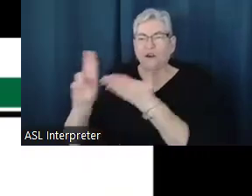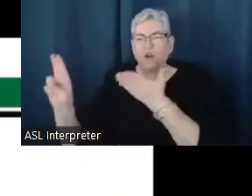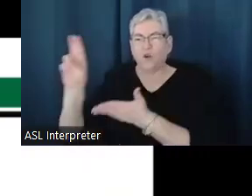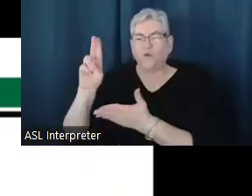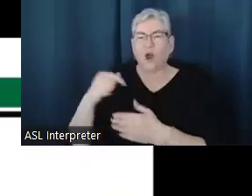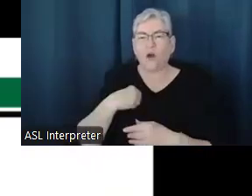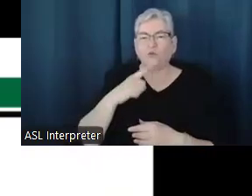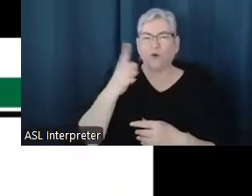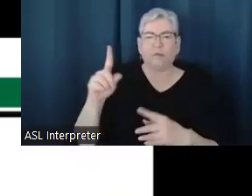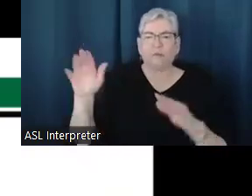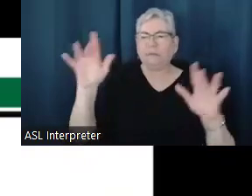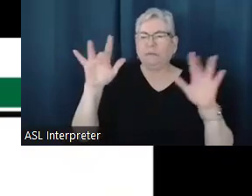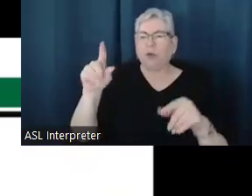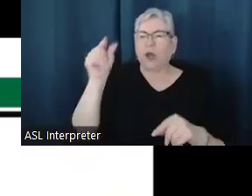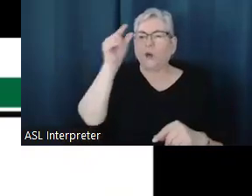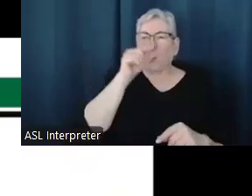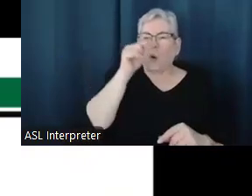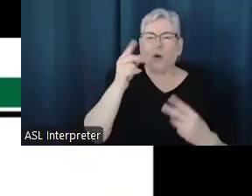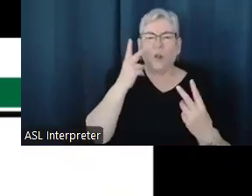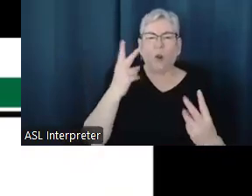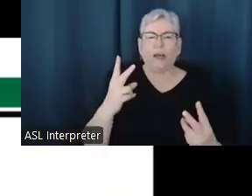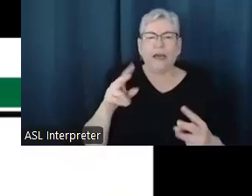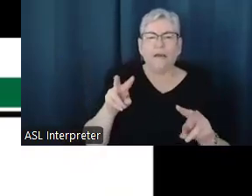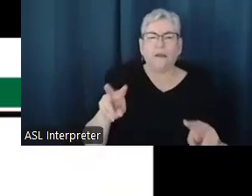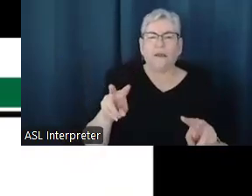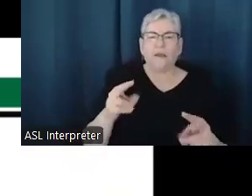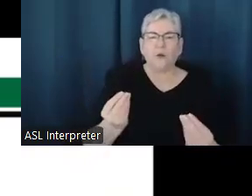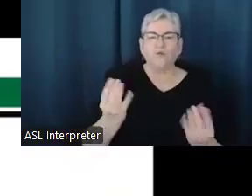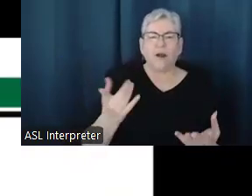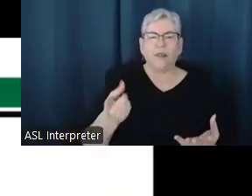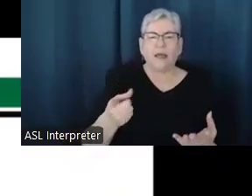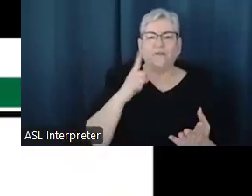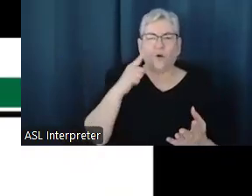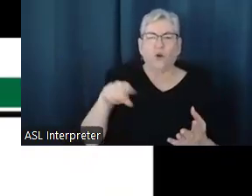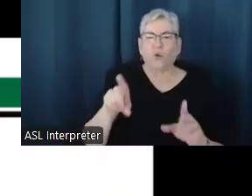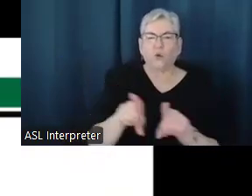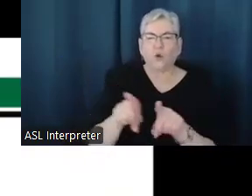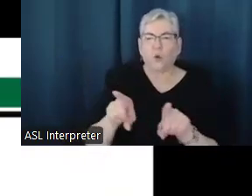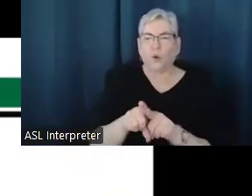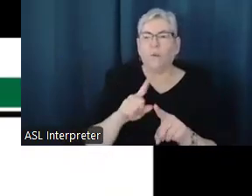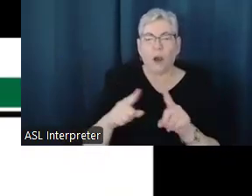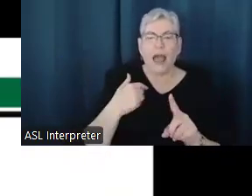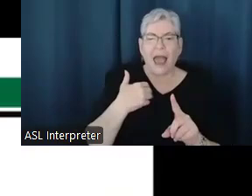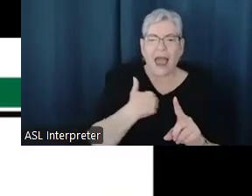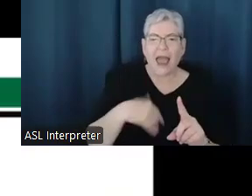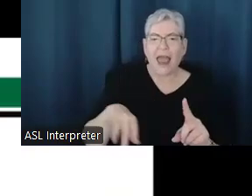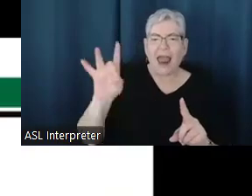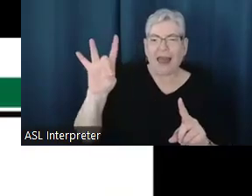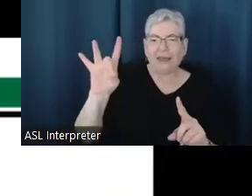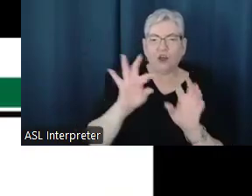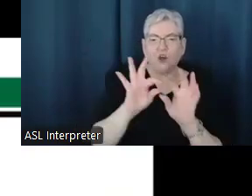would Google it, but we can also maybe provide this in some way for you all as well. But there are 8 critical themes to